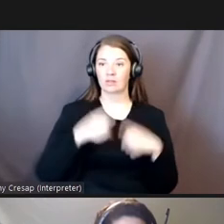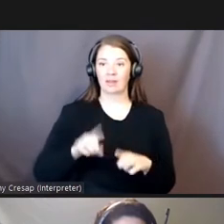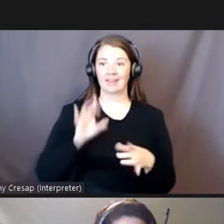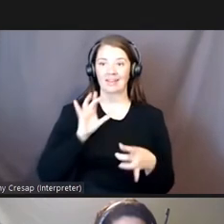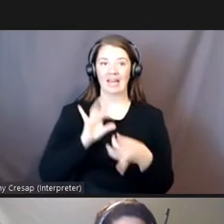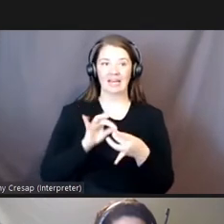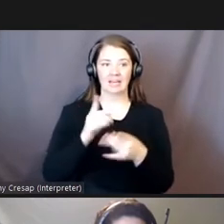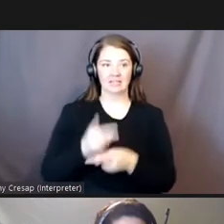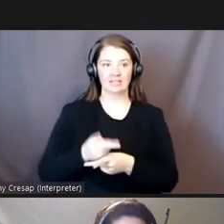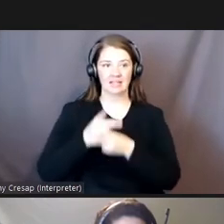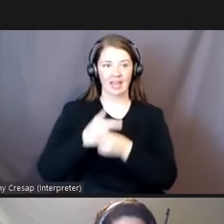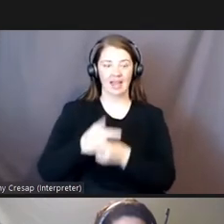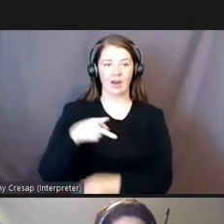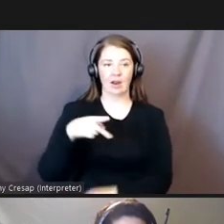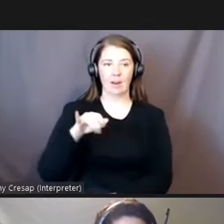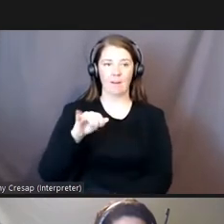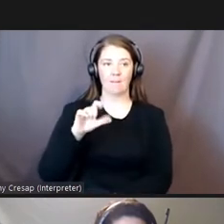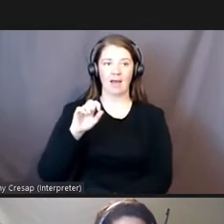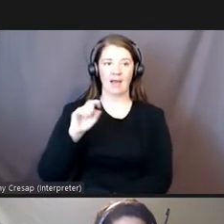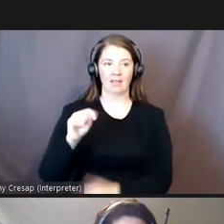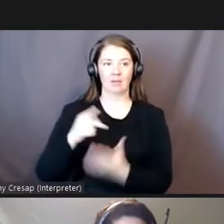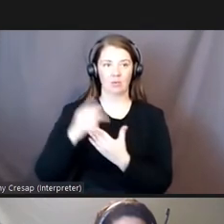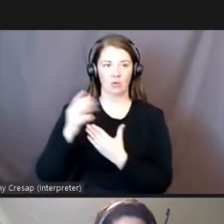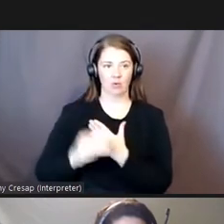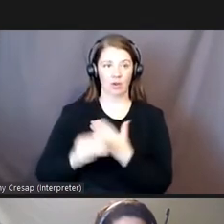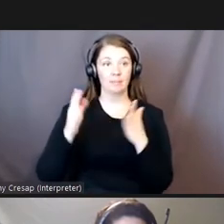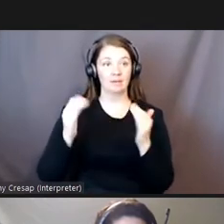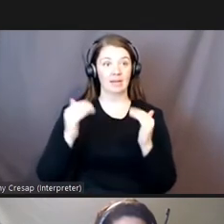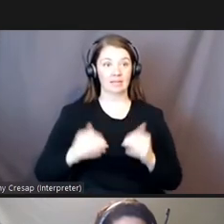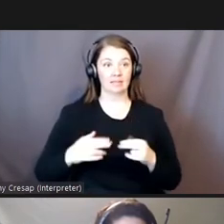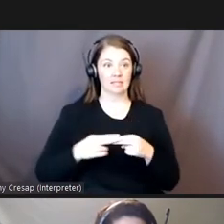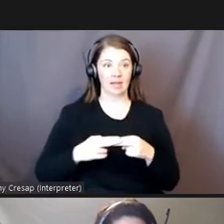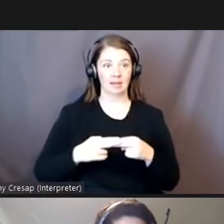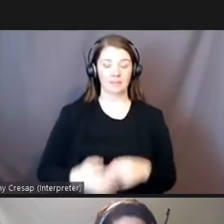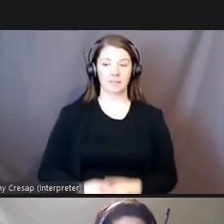program. Next slide, please.